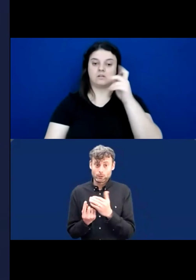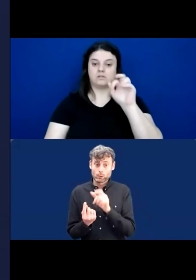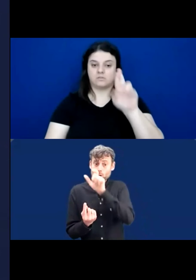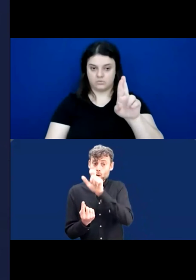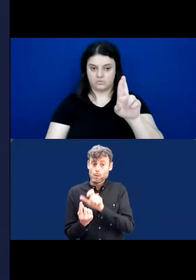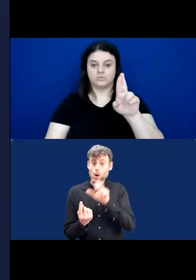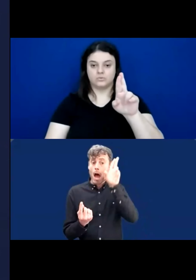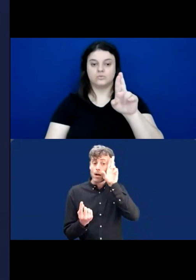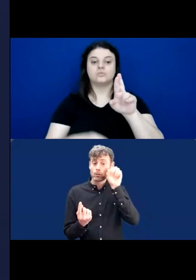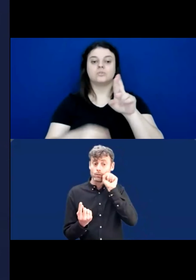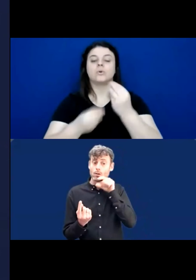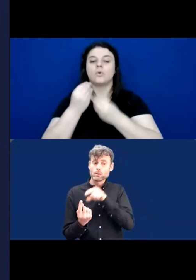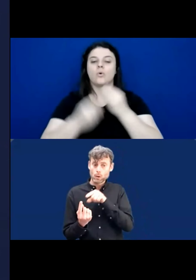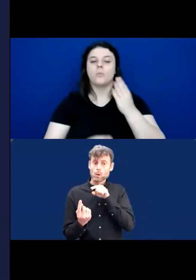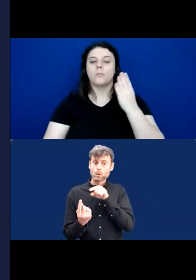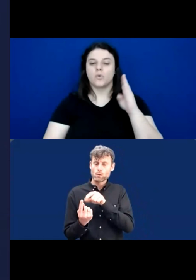biopsychosocial perspective.